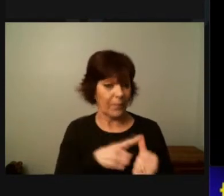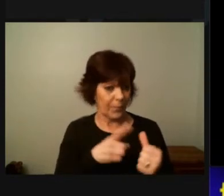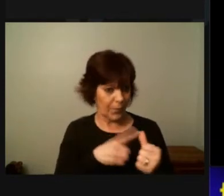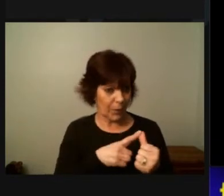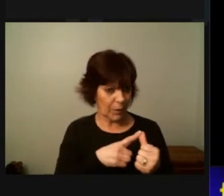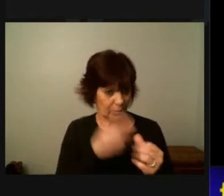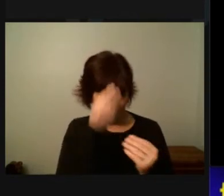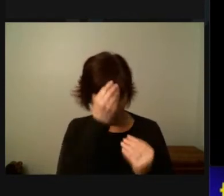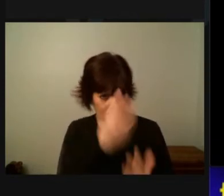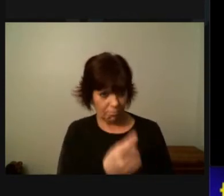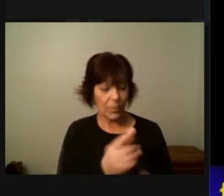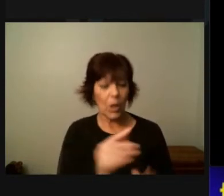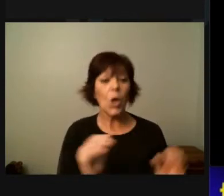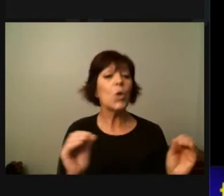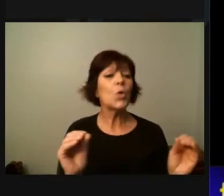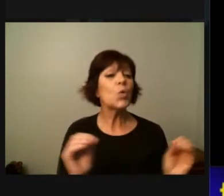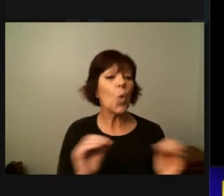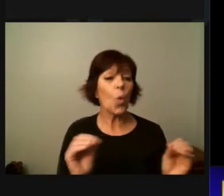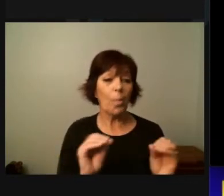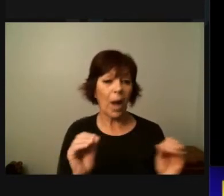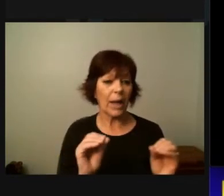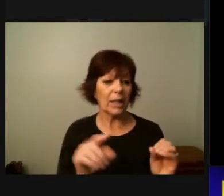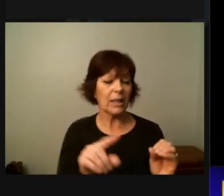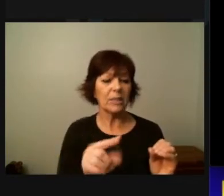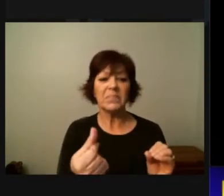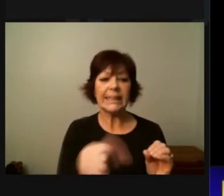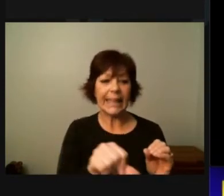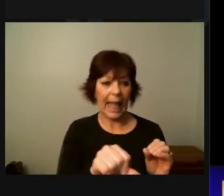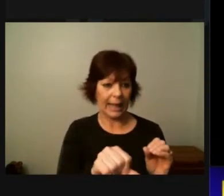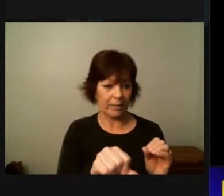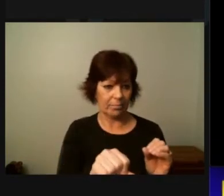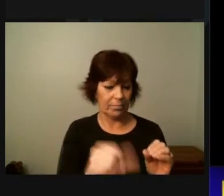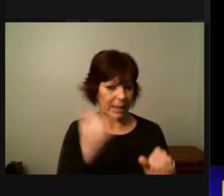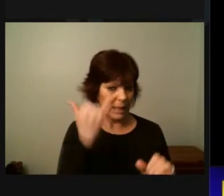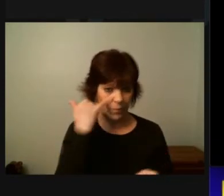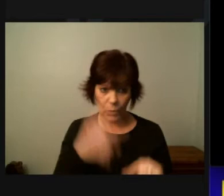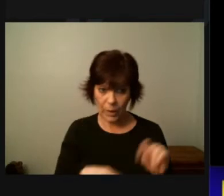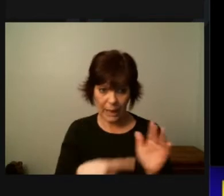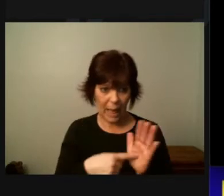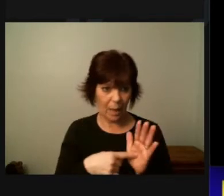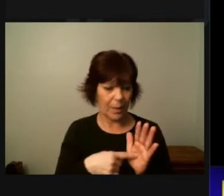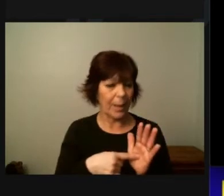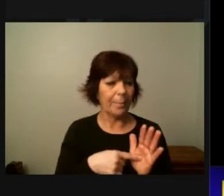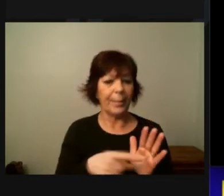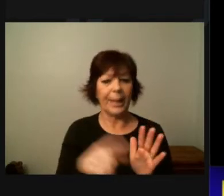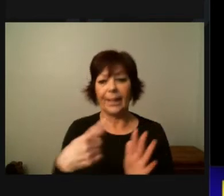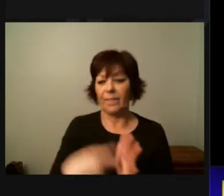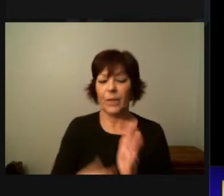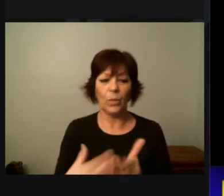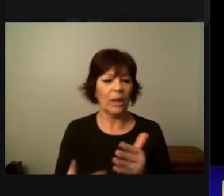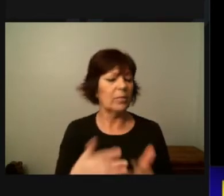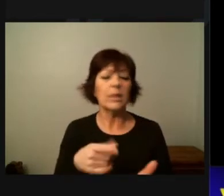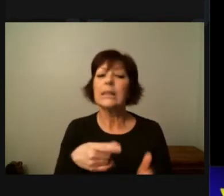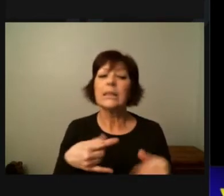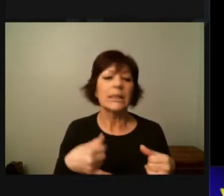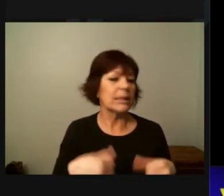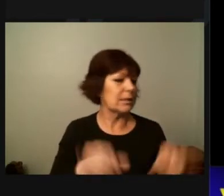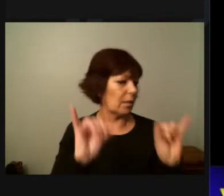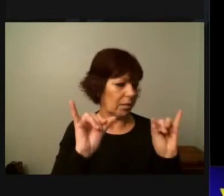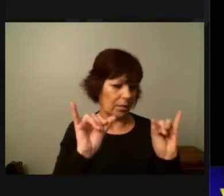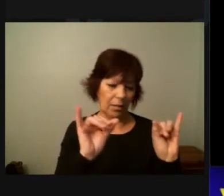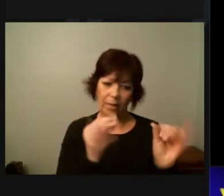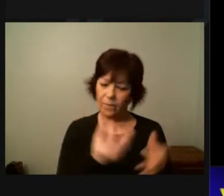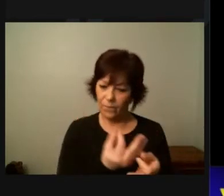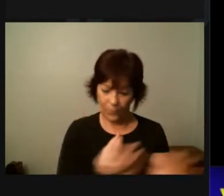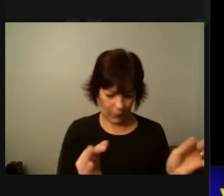know is that nobody will be denied a vaccine if you're unable to pay that administration fee. It'll be